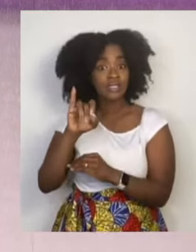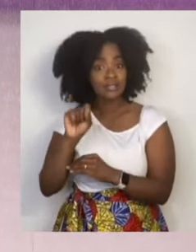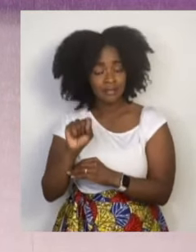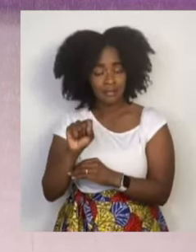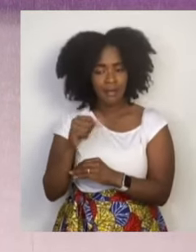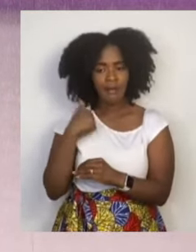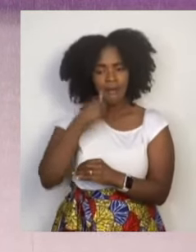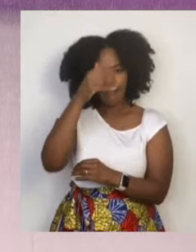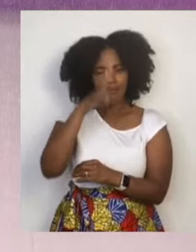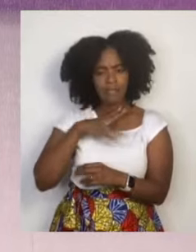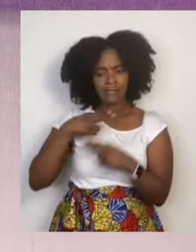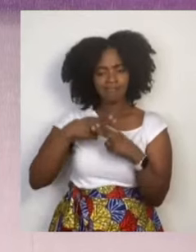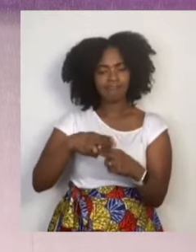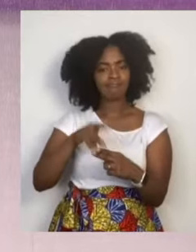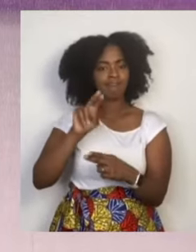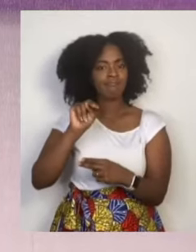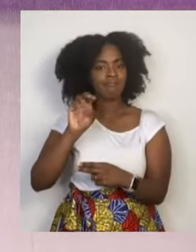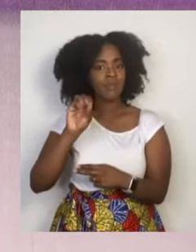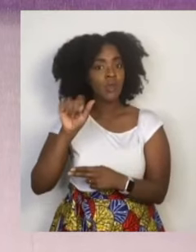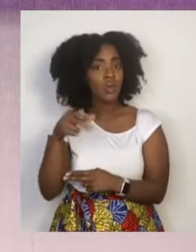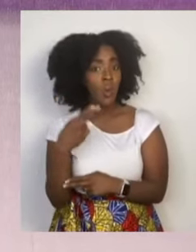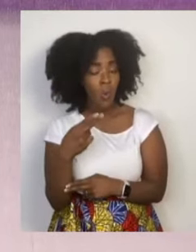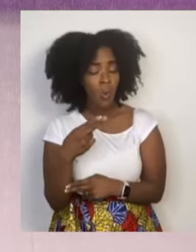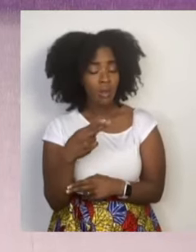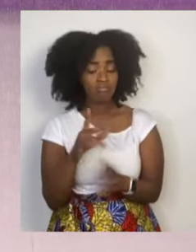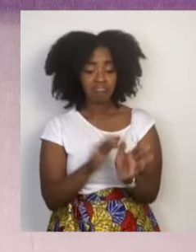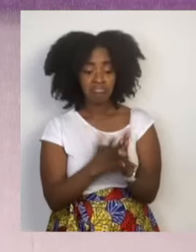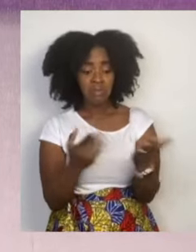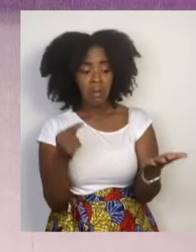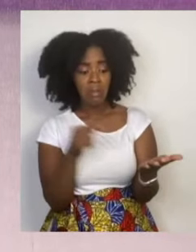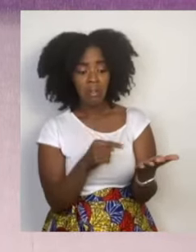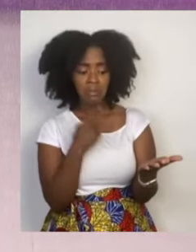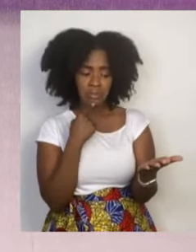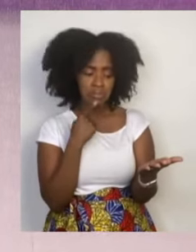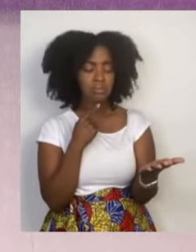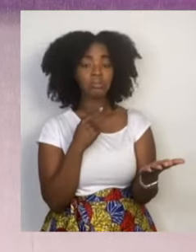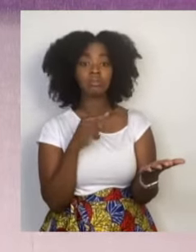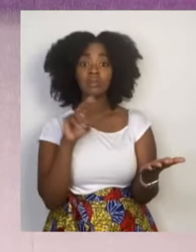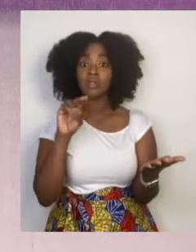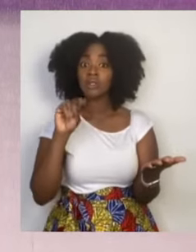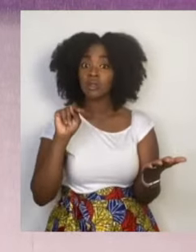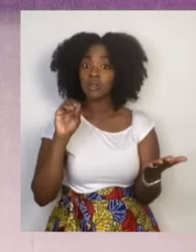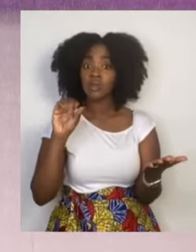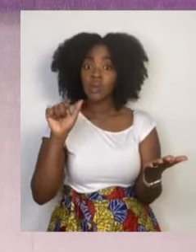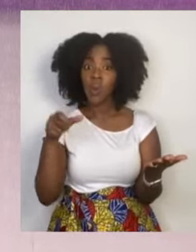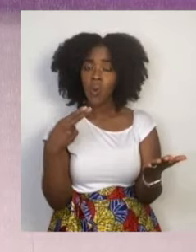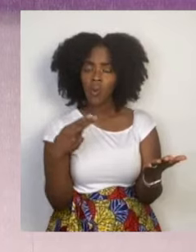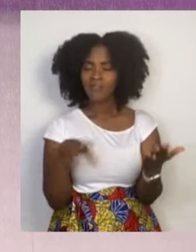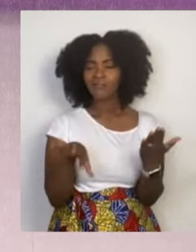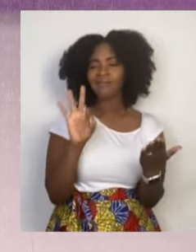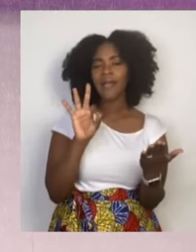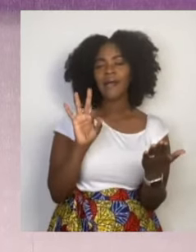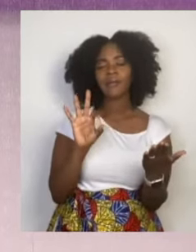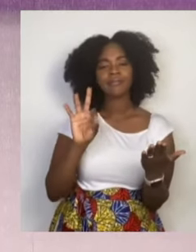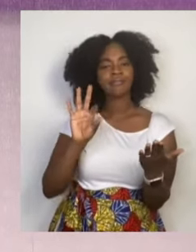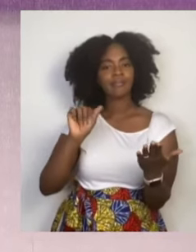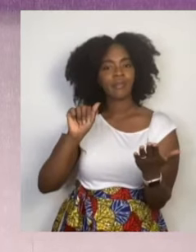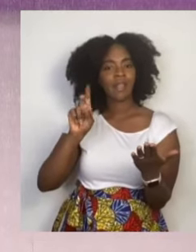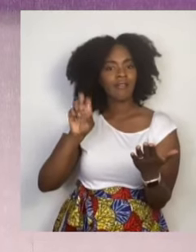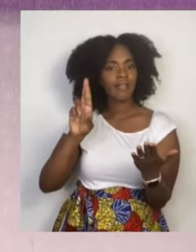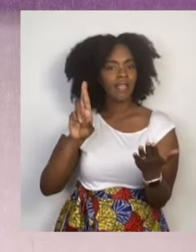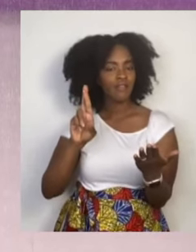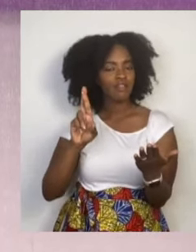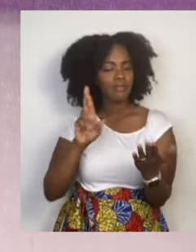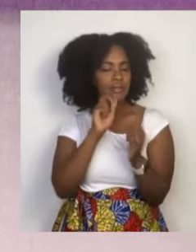that Noah found favor with God. And that favor that Noah found with